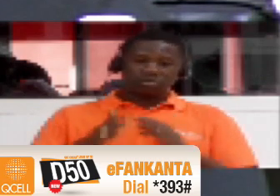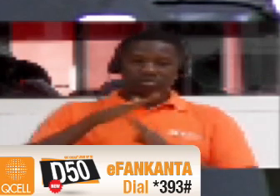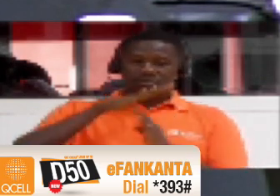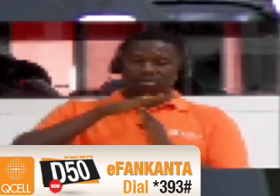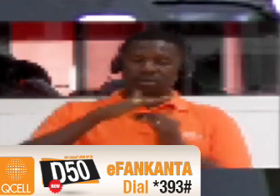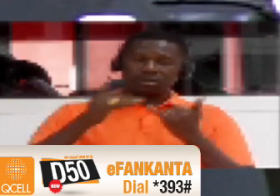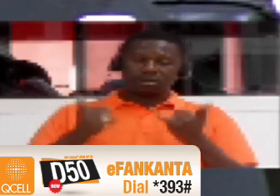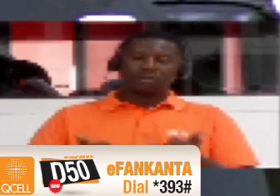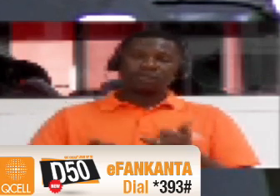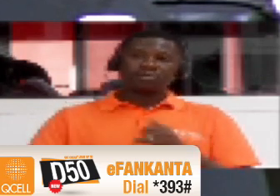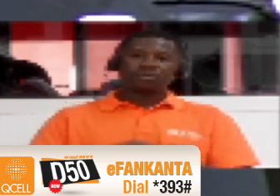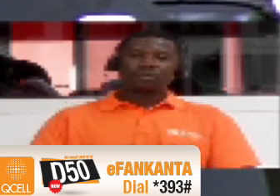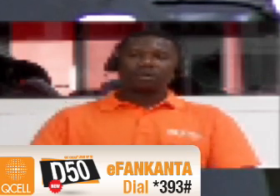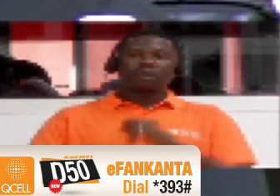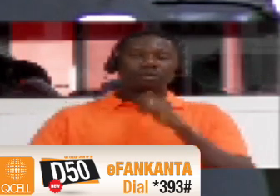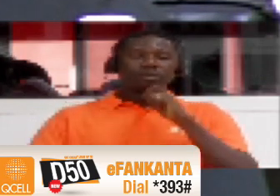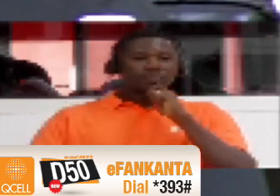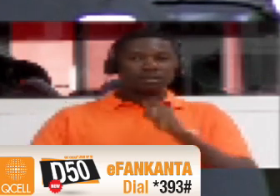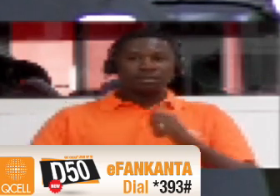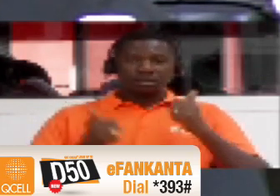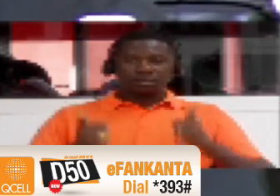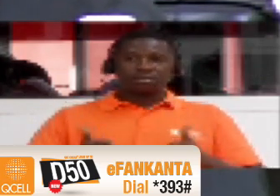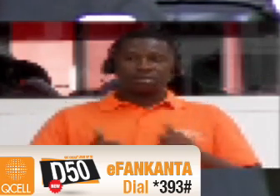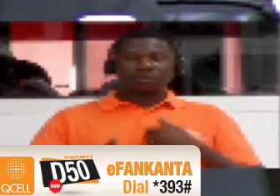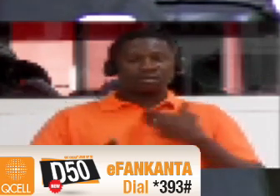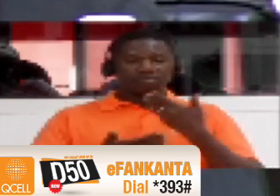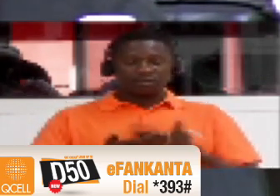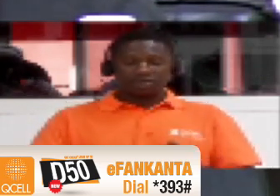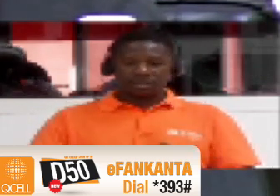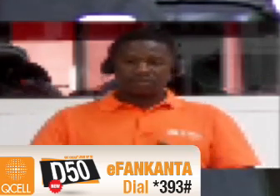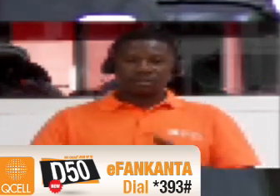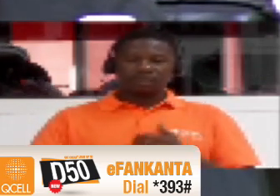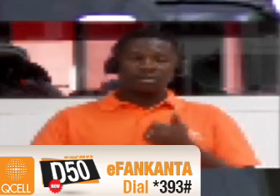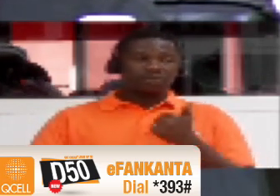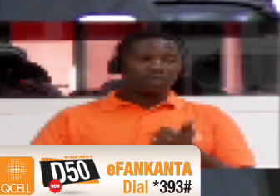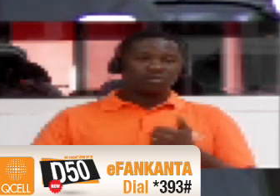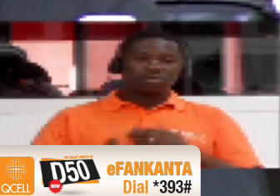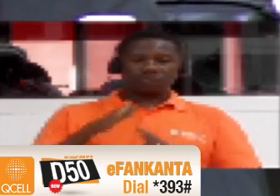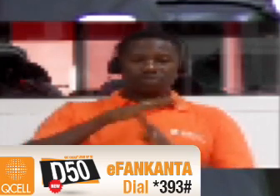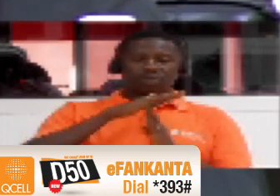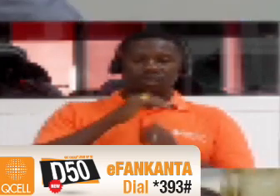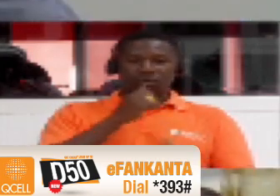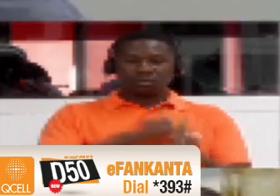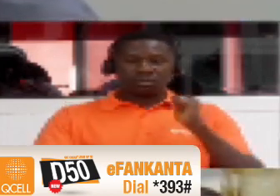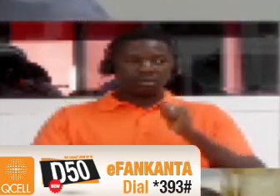Chairman, can we just finish, complete now for the break and then come back?